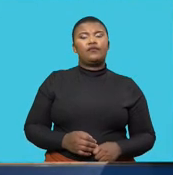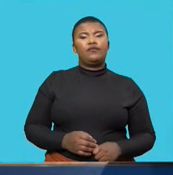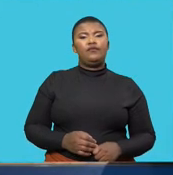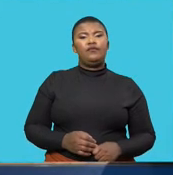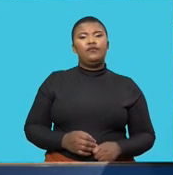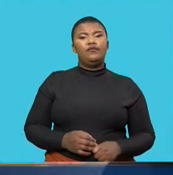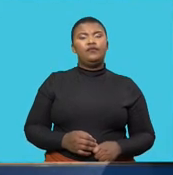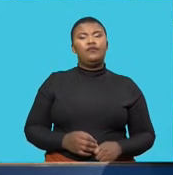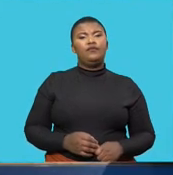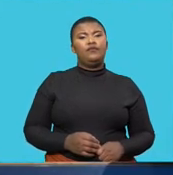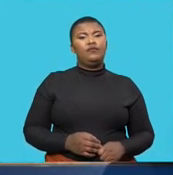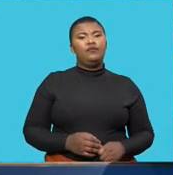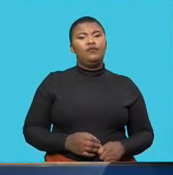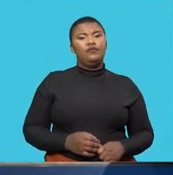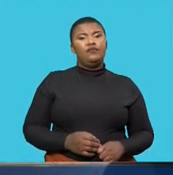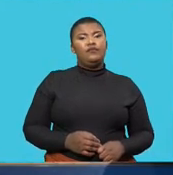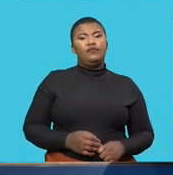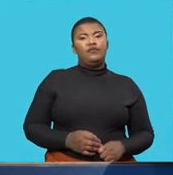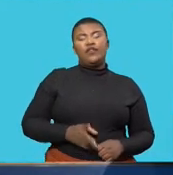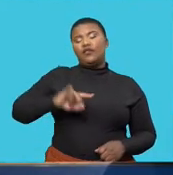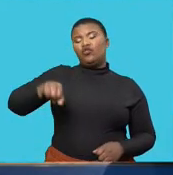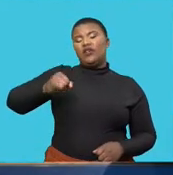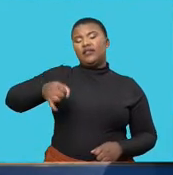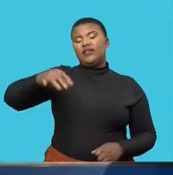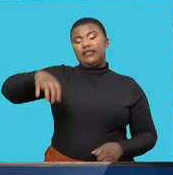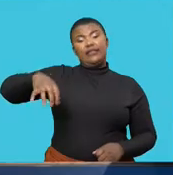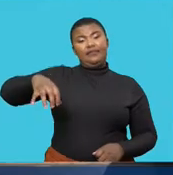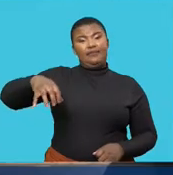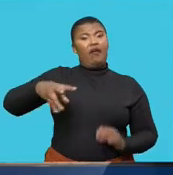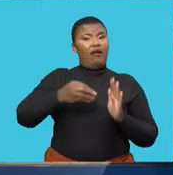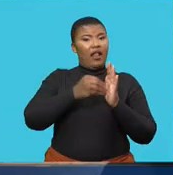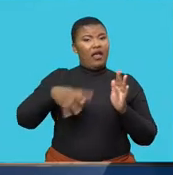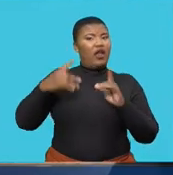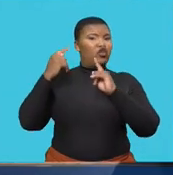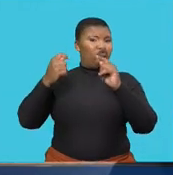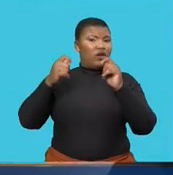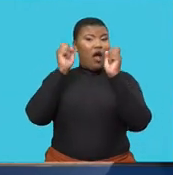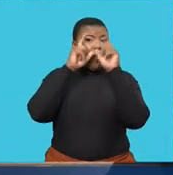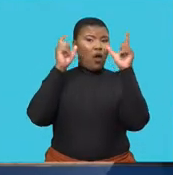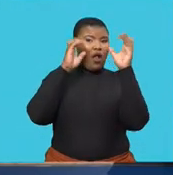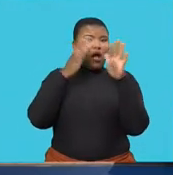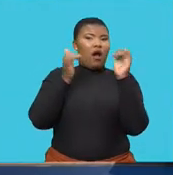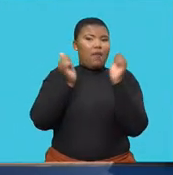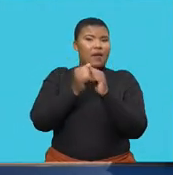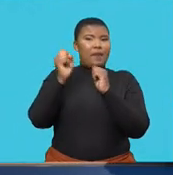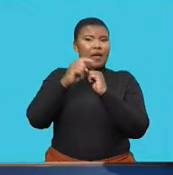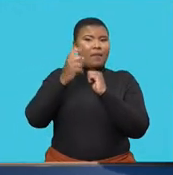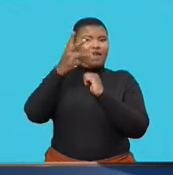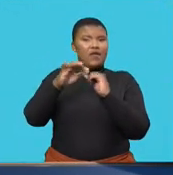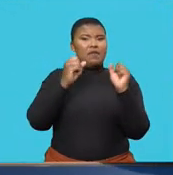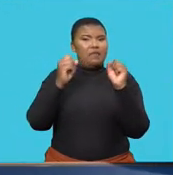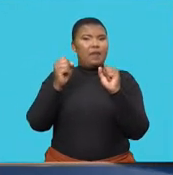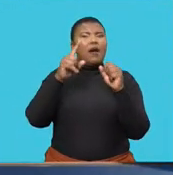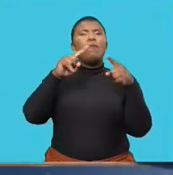The Greater Johannesburg Learner Transport Organization is hosting an awareness campaign to just sort of raise the key issues that